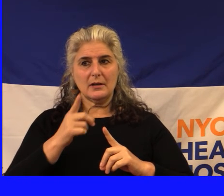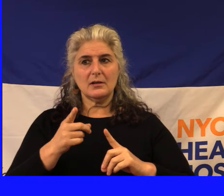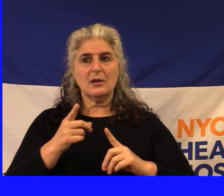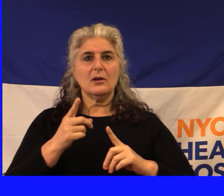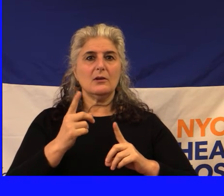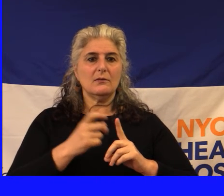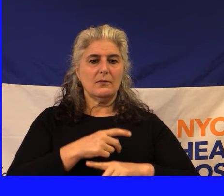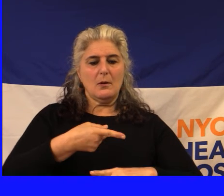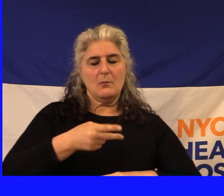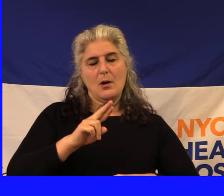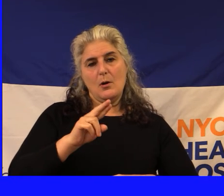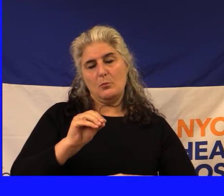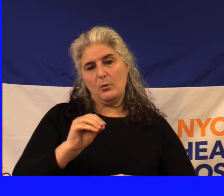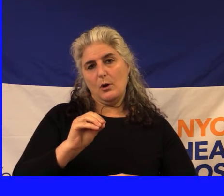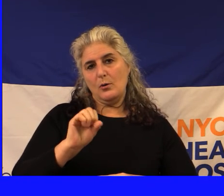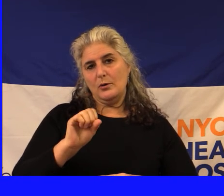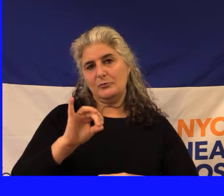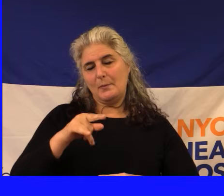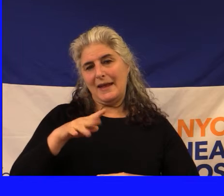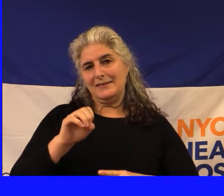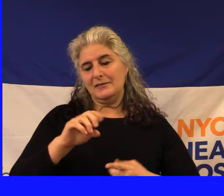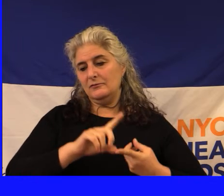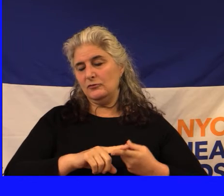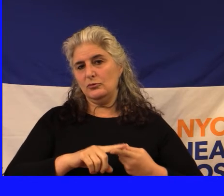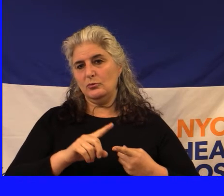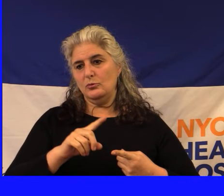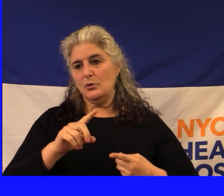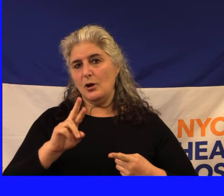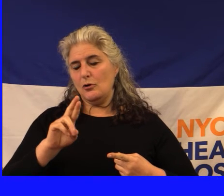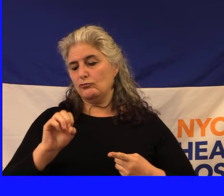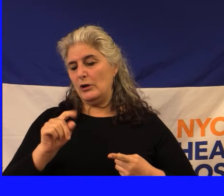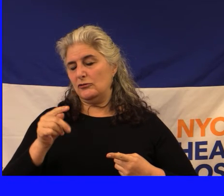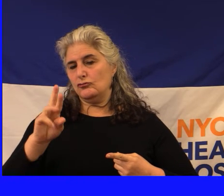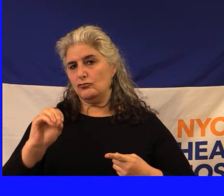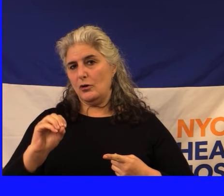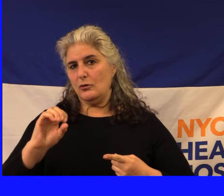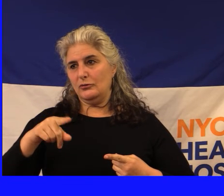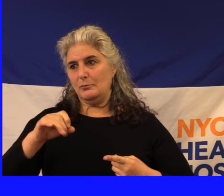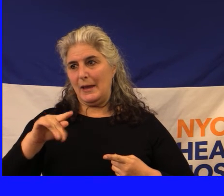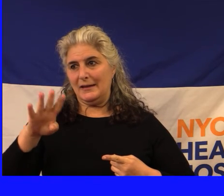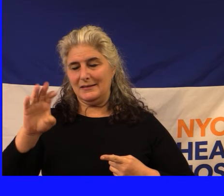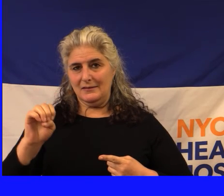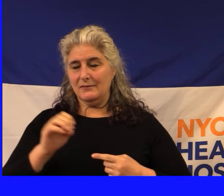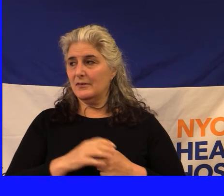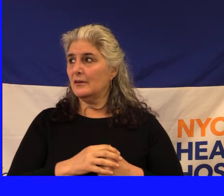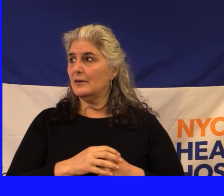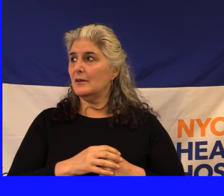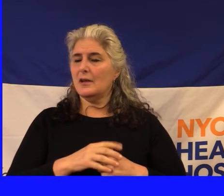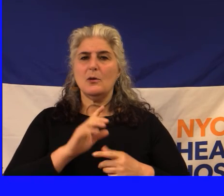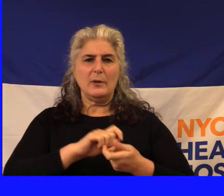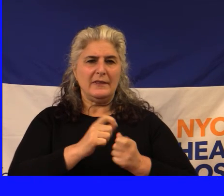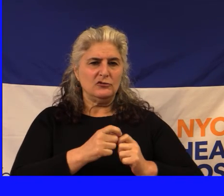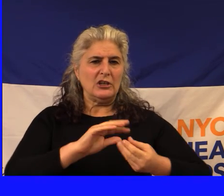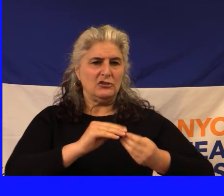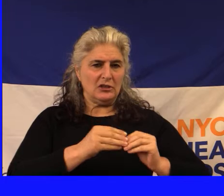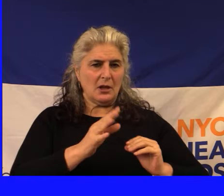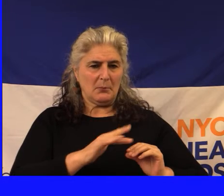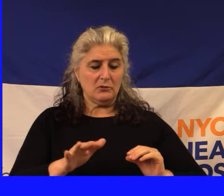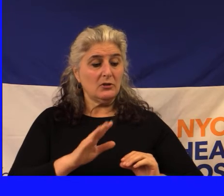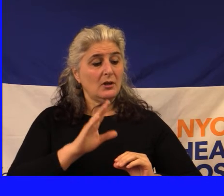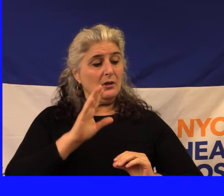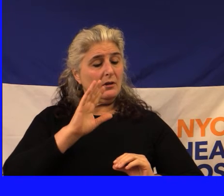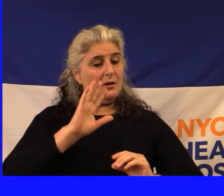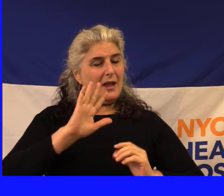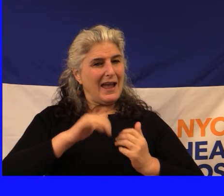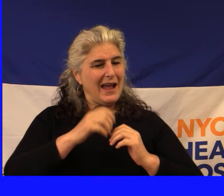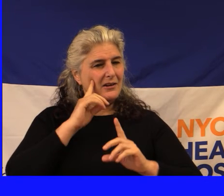prospective selection, you have 9,000 ACO members that you take care of. How does that